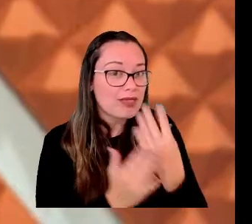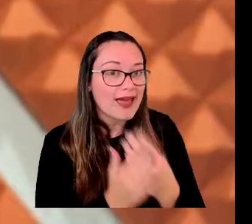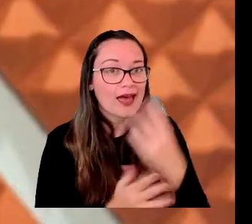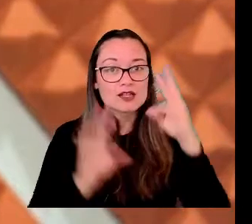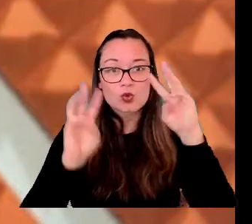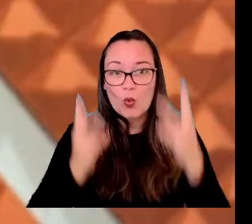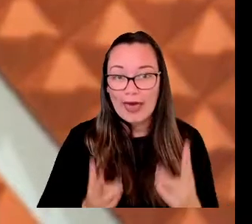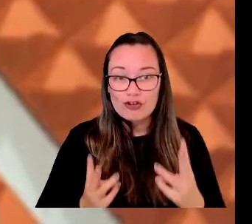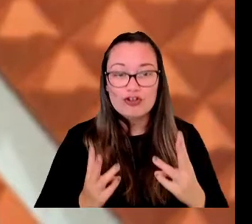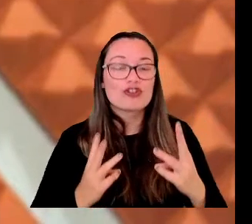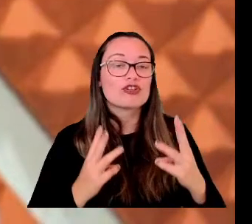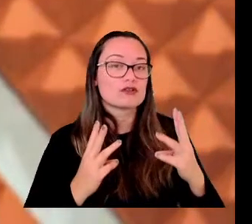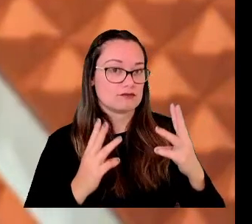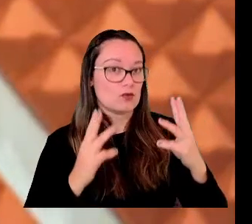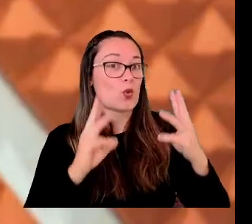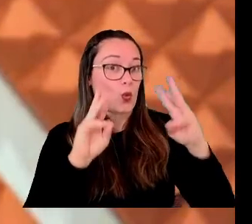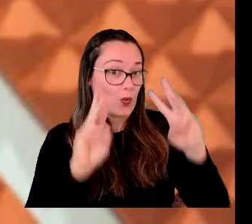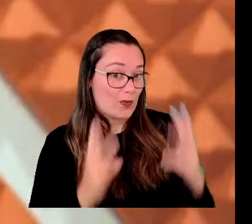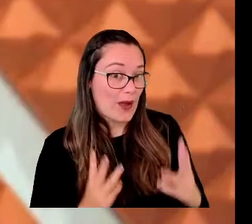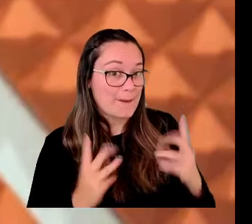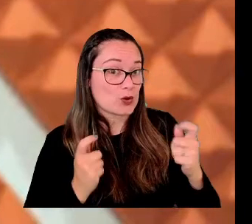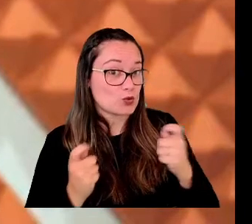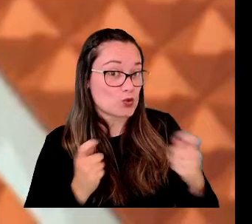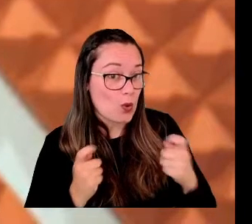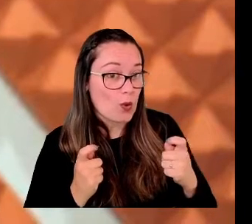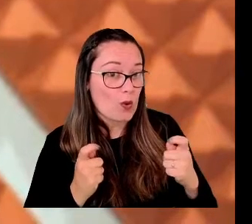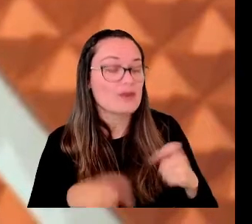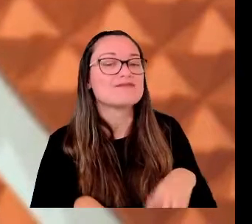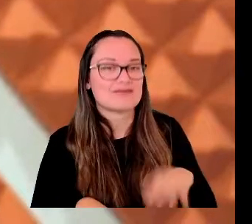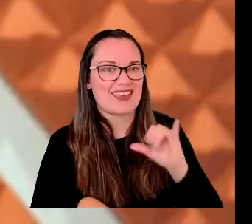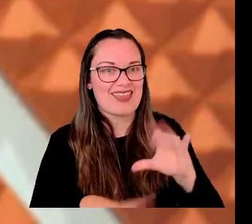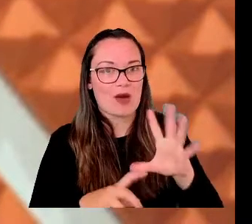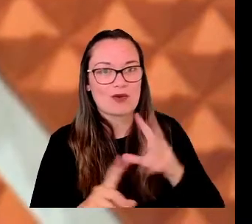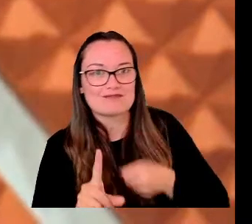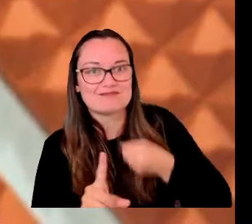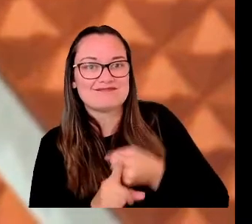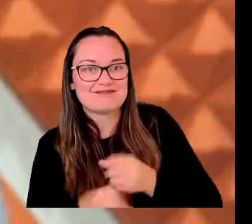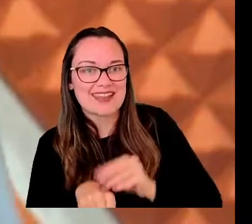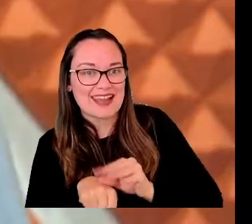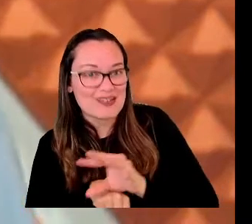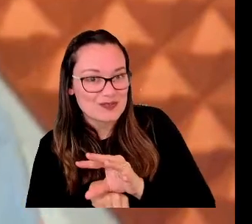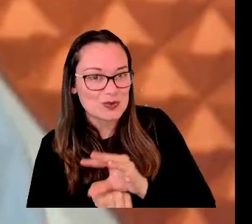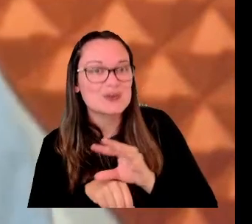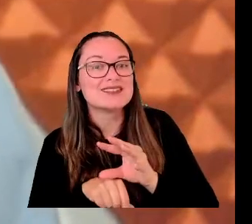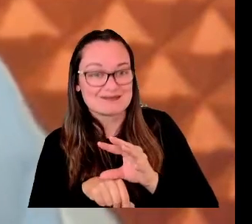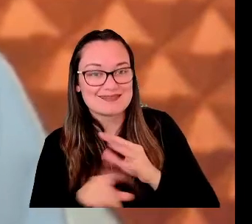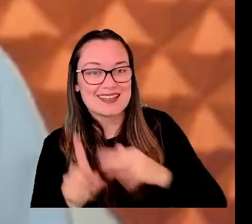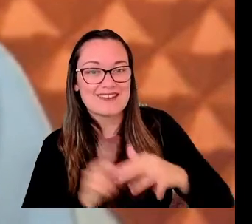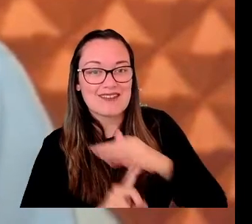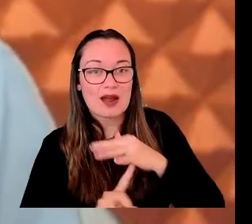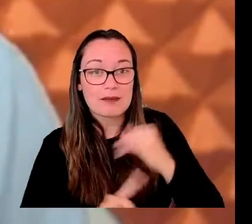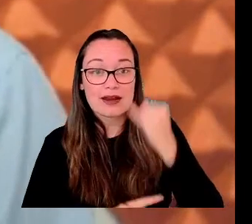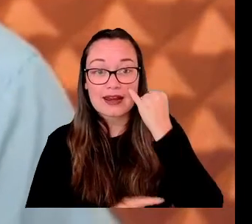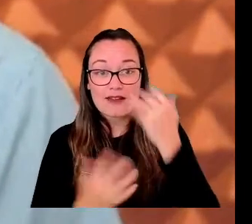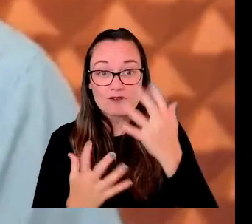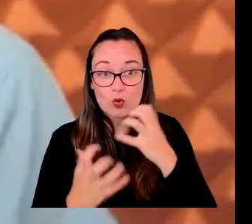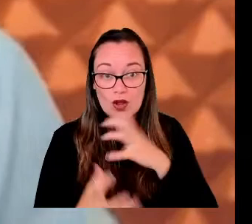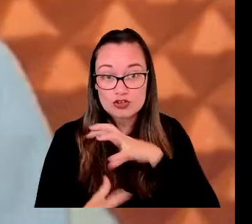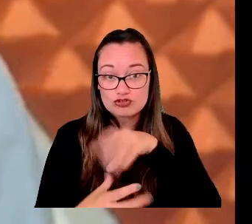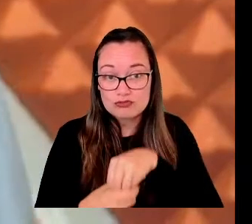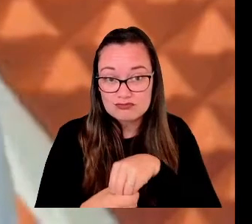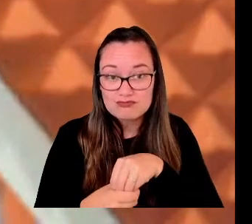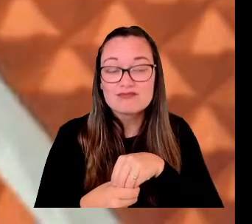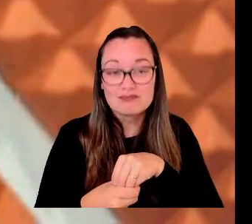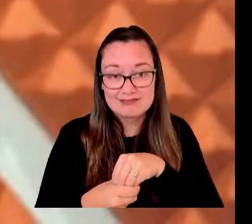climate control, everything is impacting the environment. So if you're a big environmentalist and you're interested in things